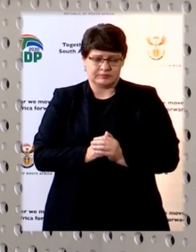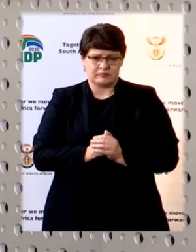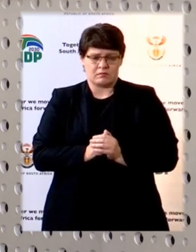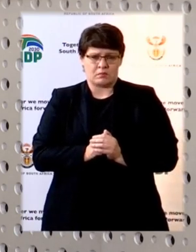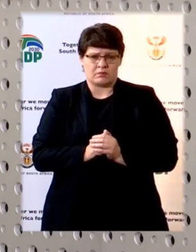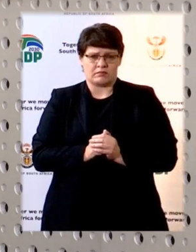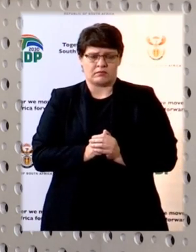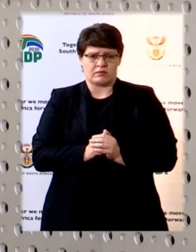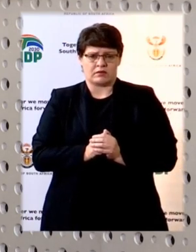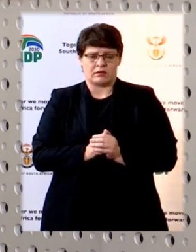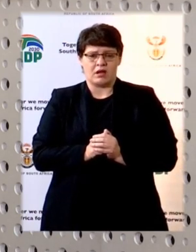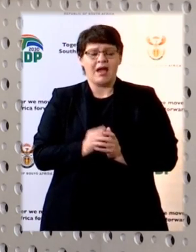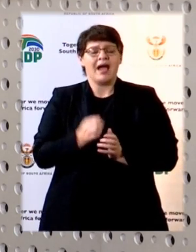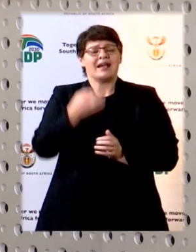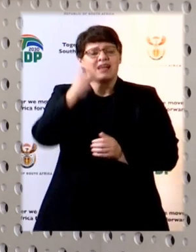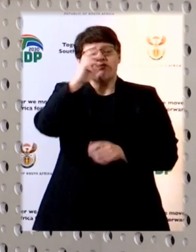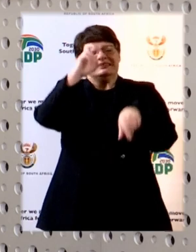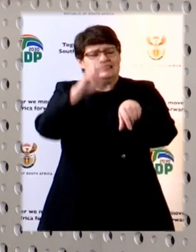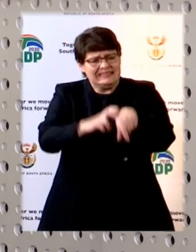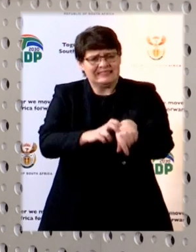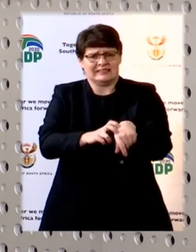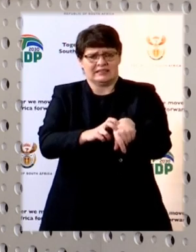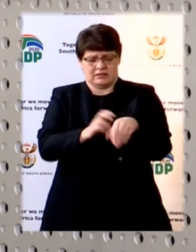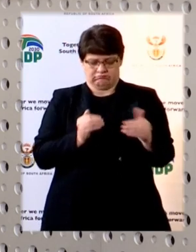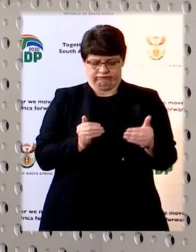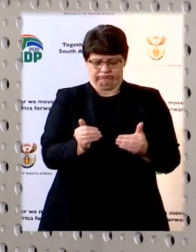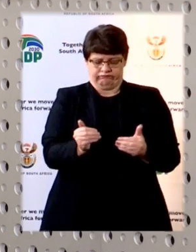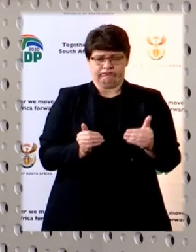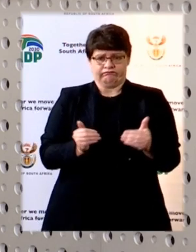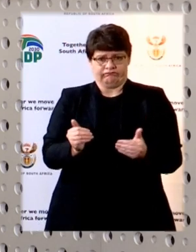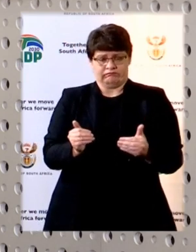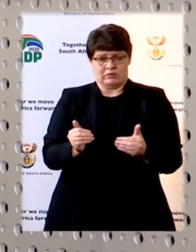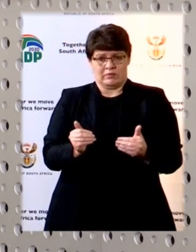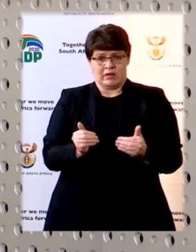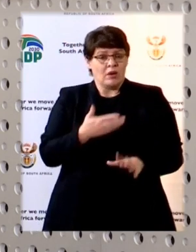If government does not coordinate the response,